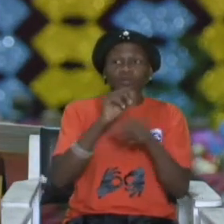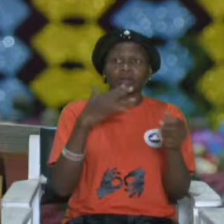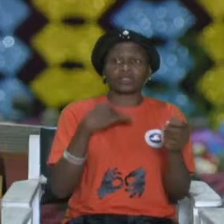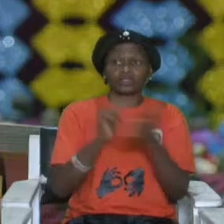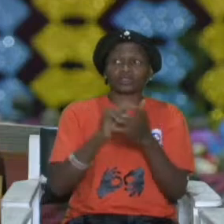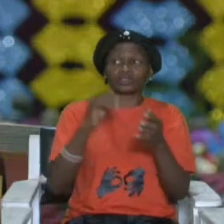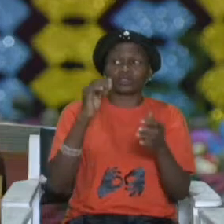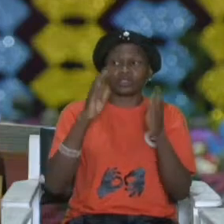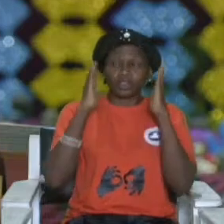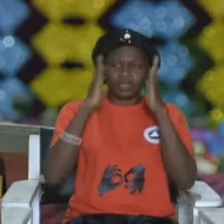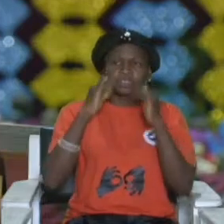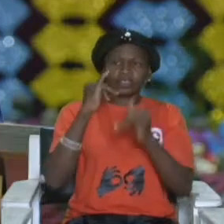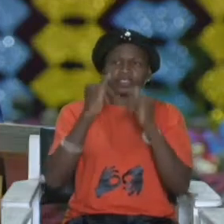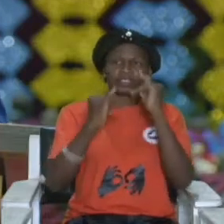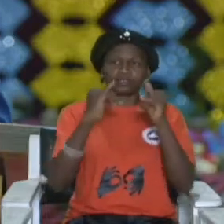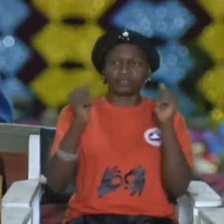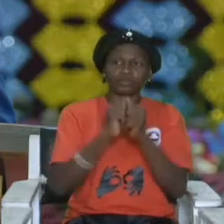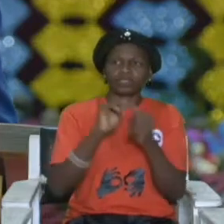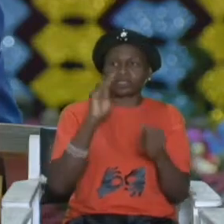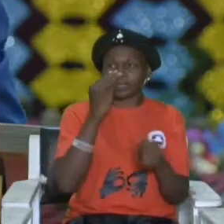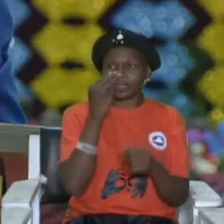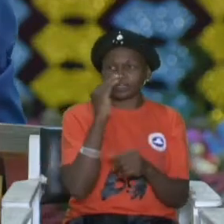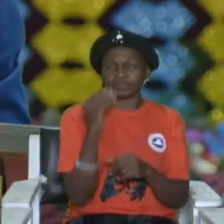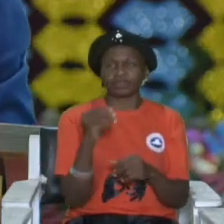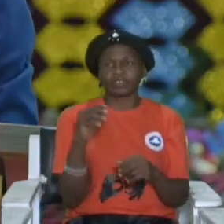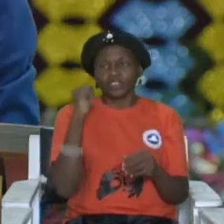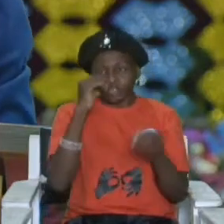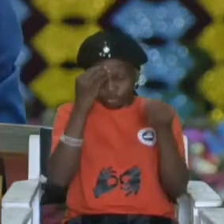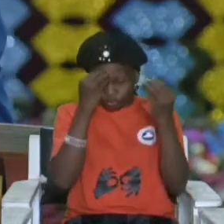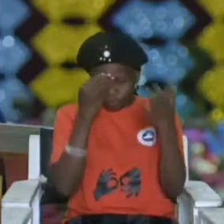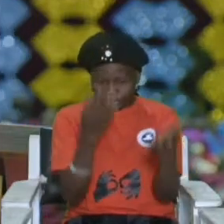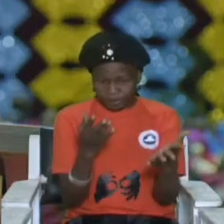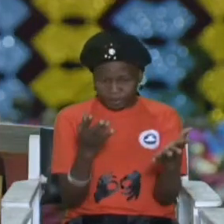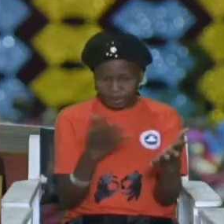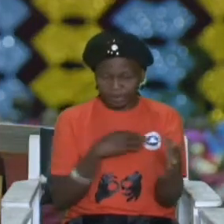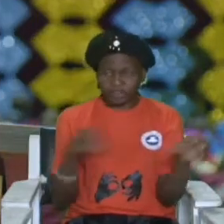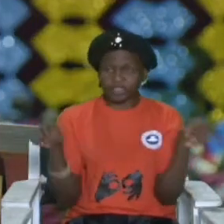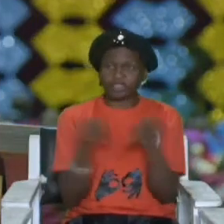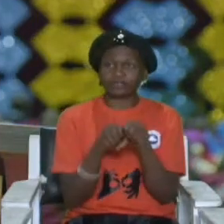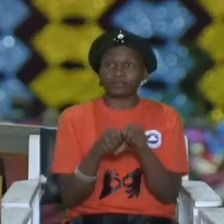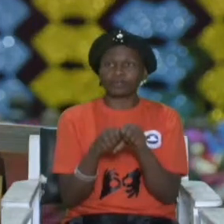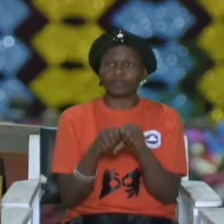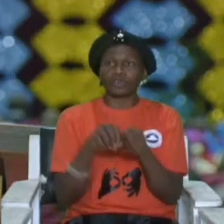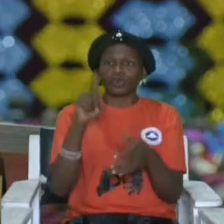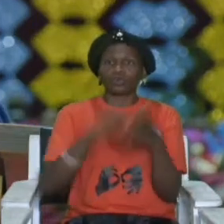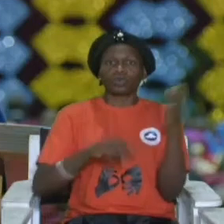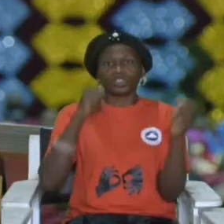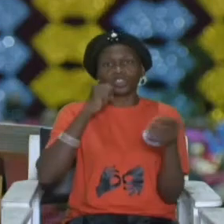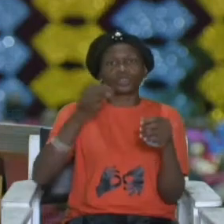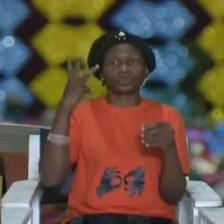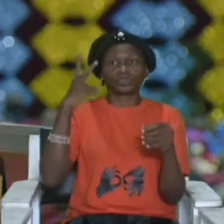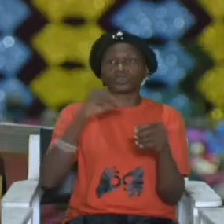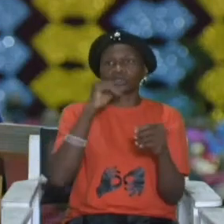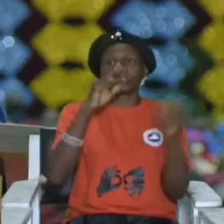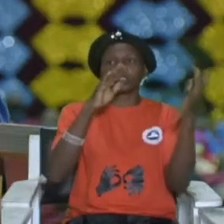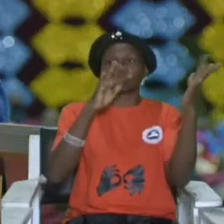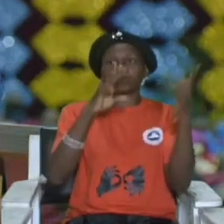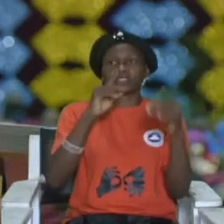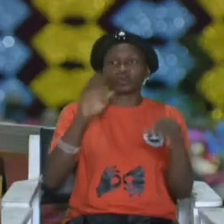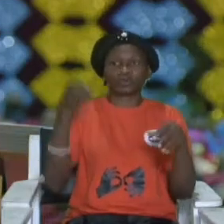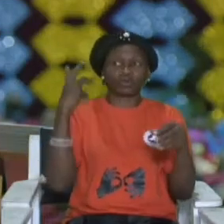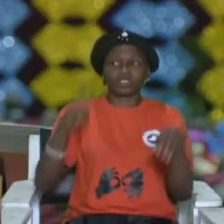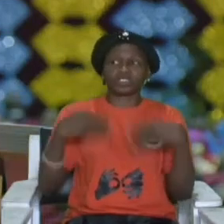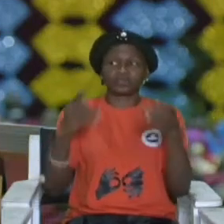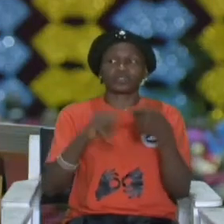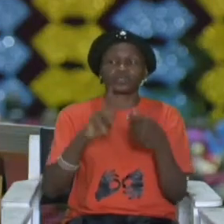the interviews with the handkerchiefs. She obeyed, and even what she was not expecting was given to